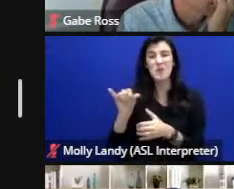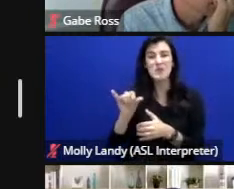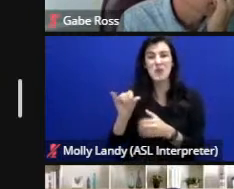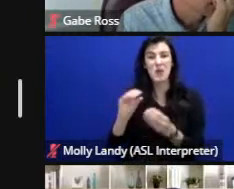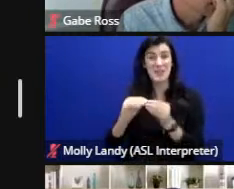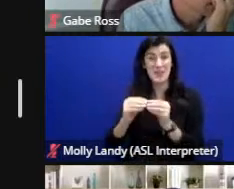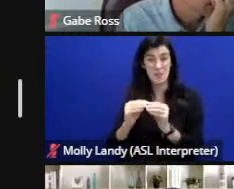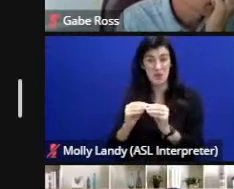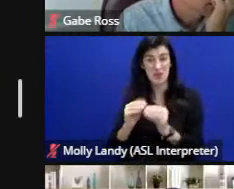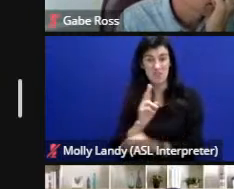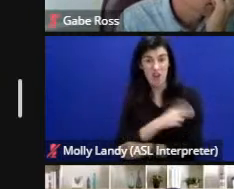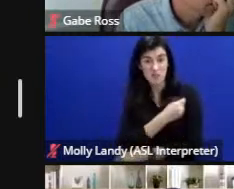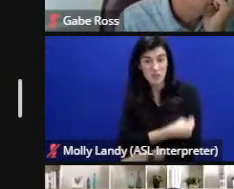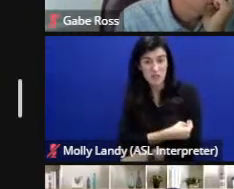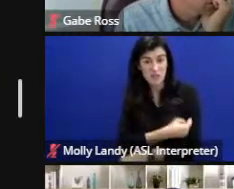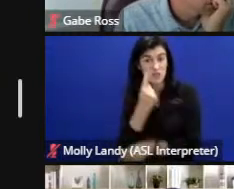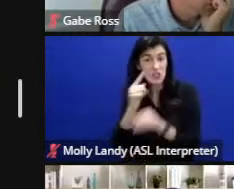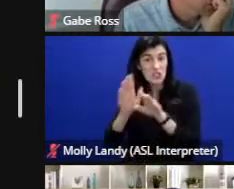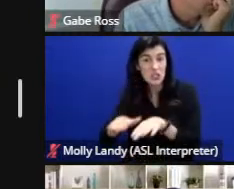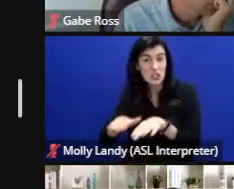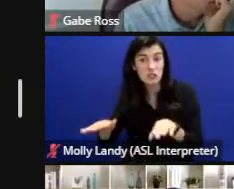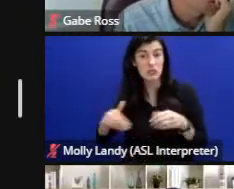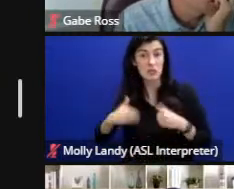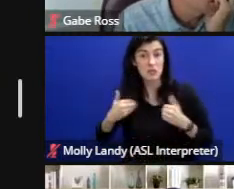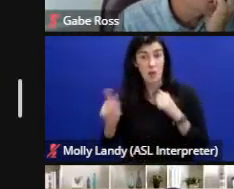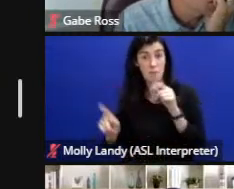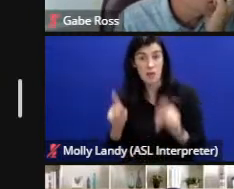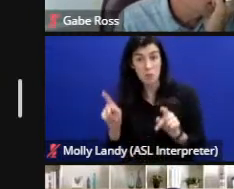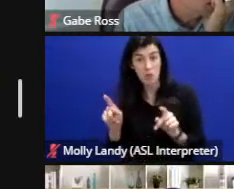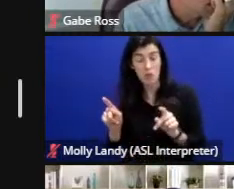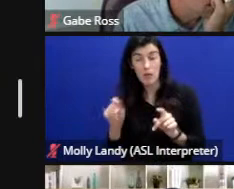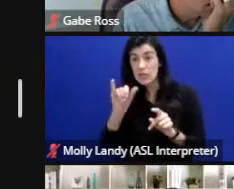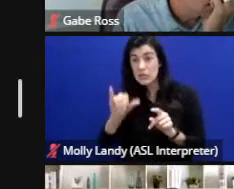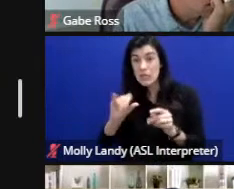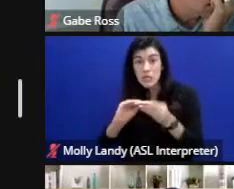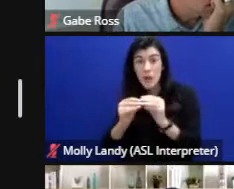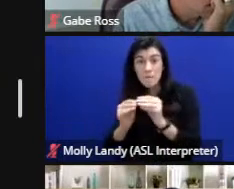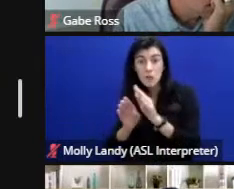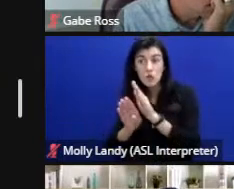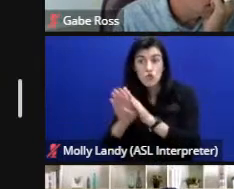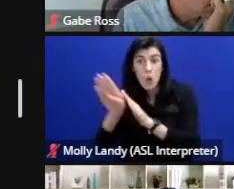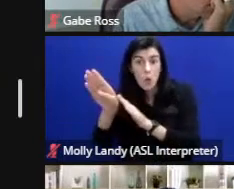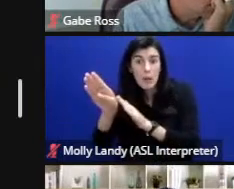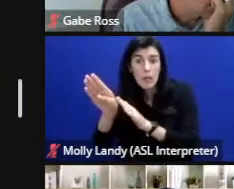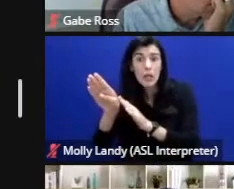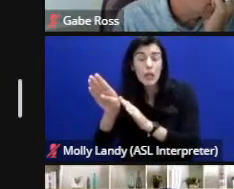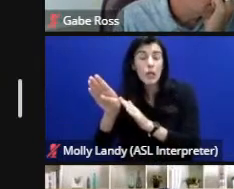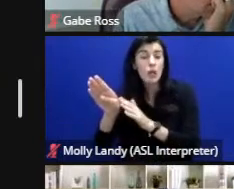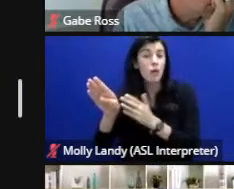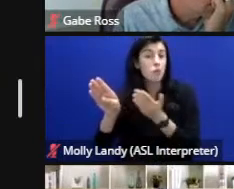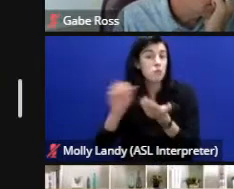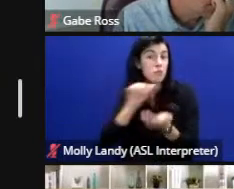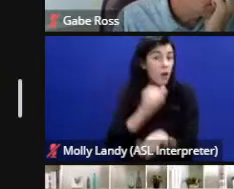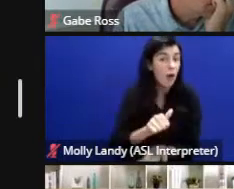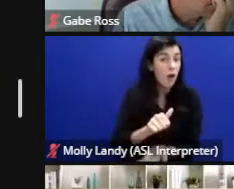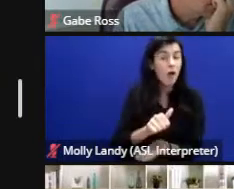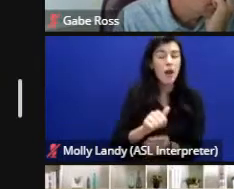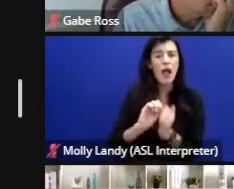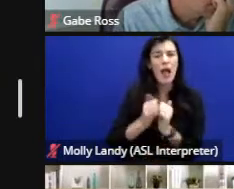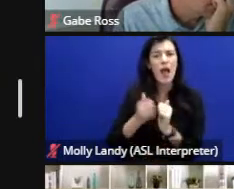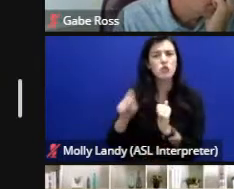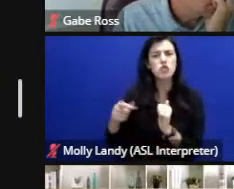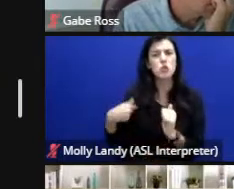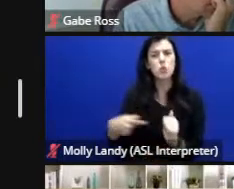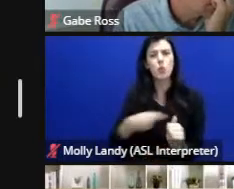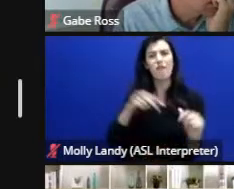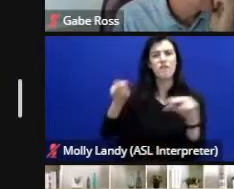hospitalized. Is that something that is growing, or is it an anomaly? how should we be thinking about that